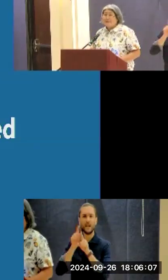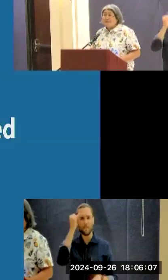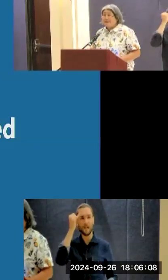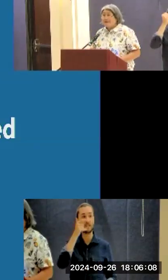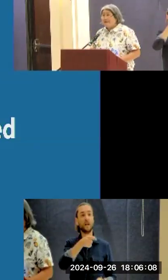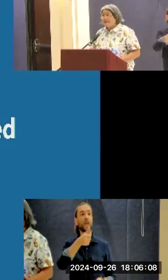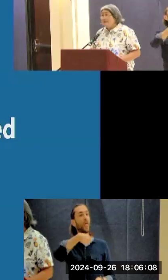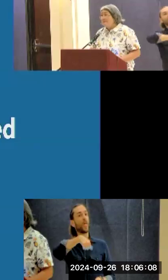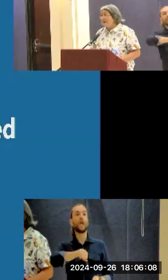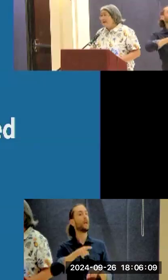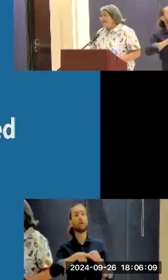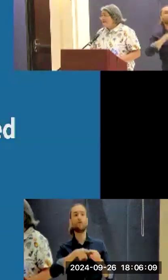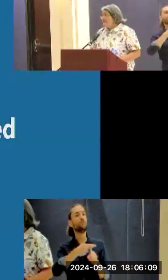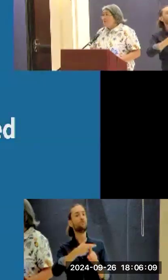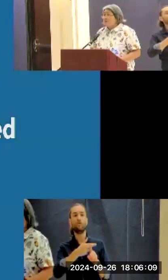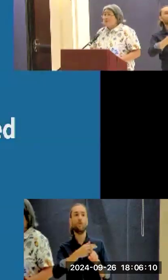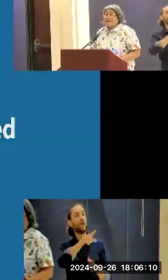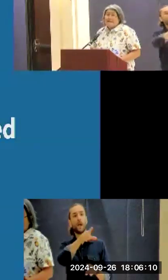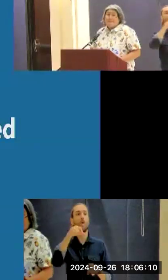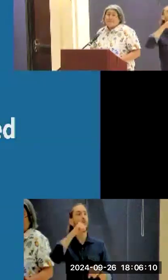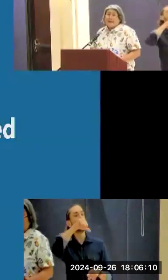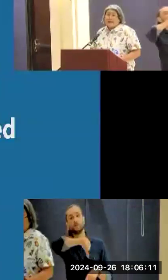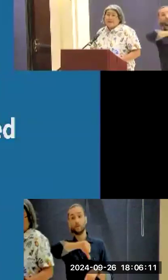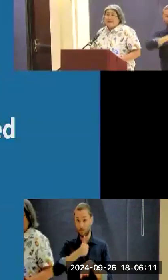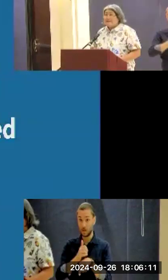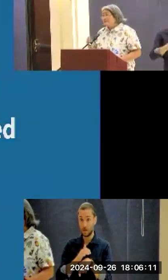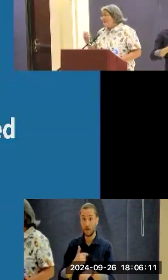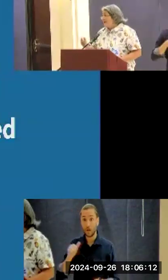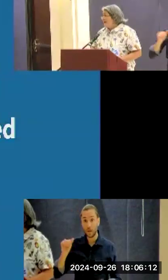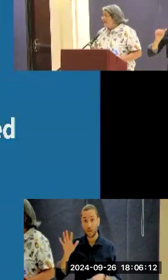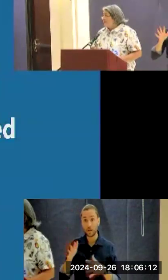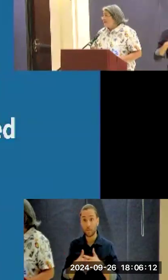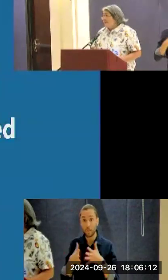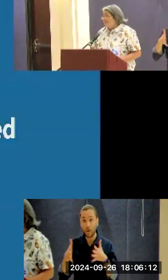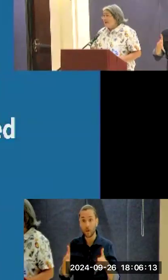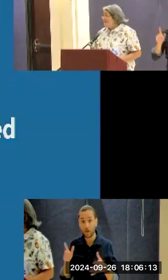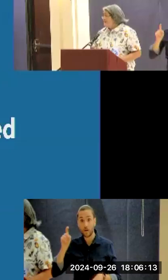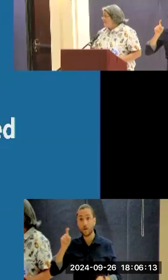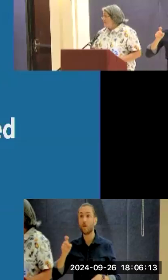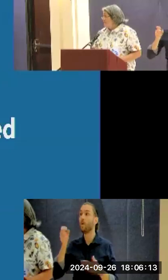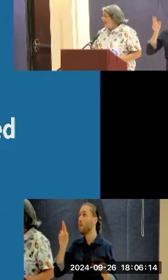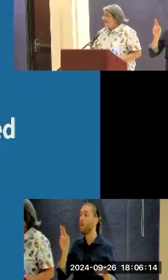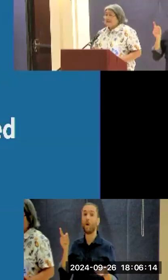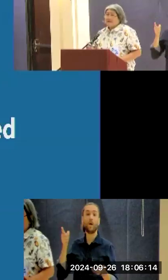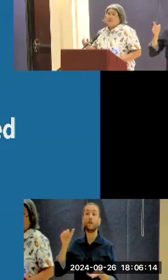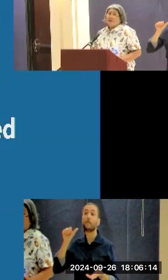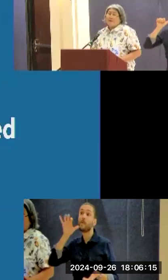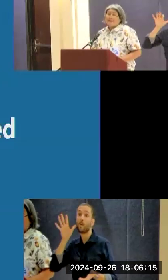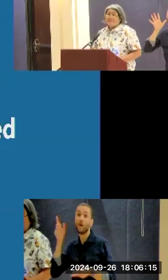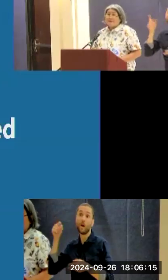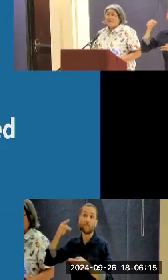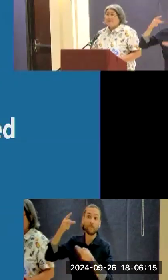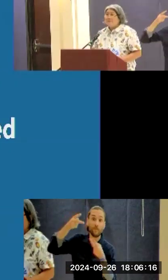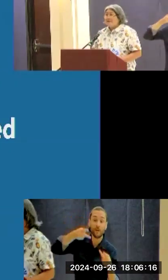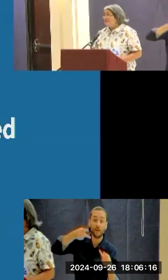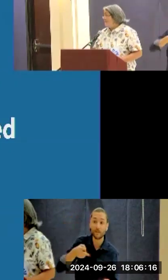Asian American bias? Or is it because we said our elderly mother is going to come by and they're like, oh, we don't want somebody